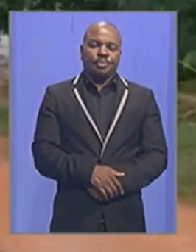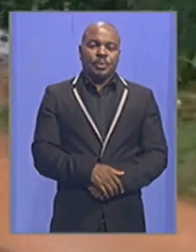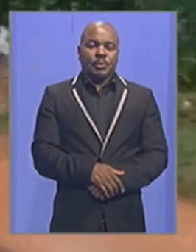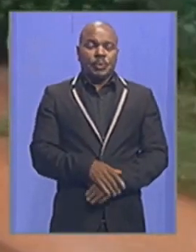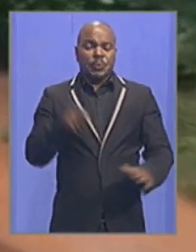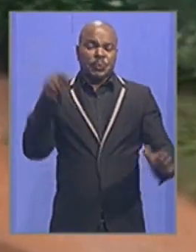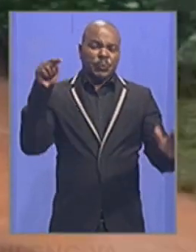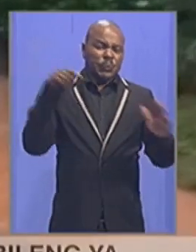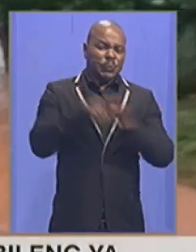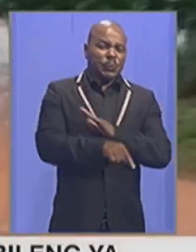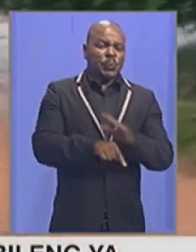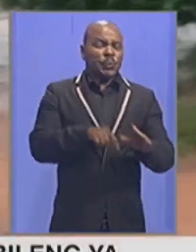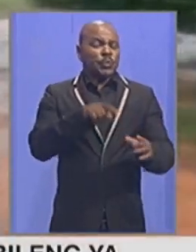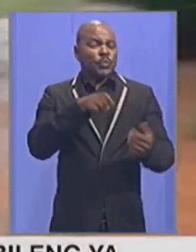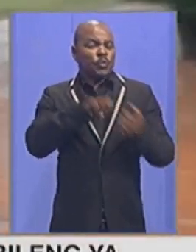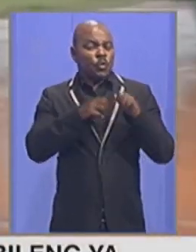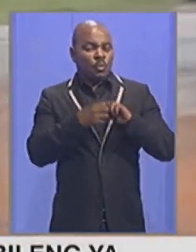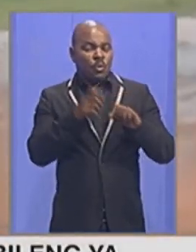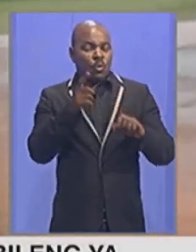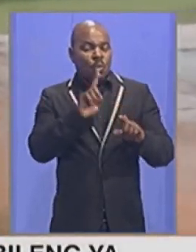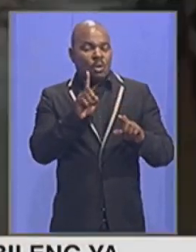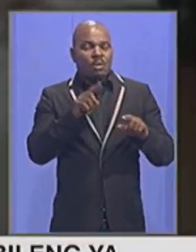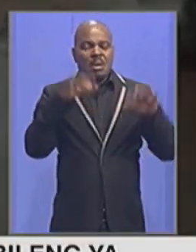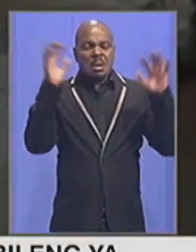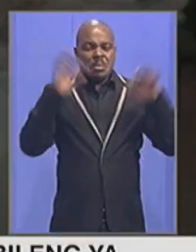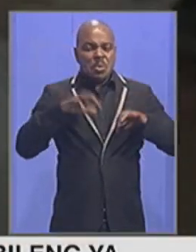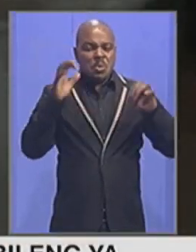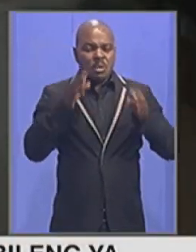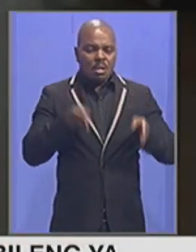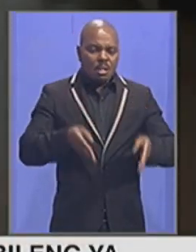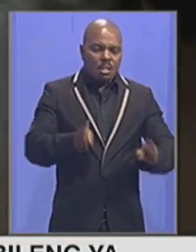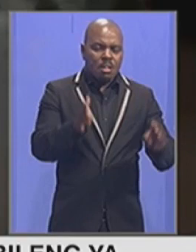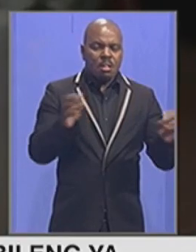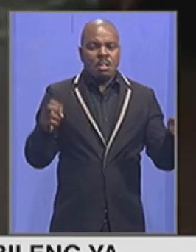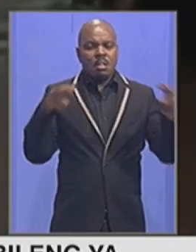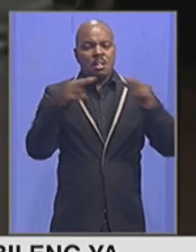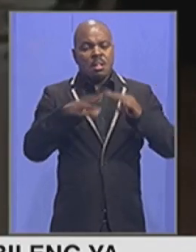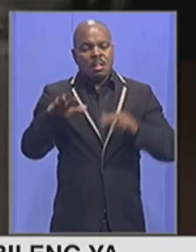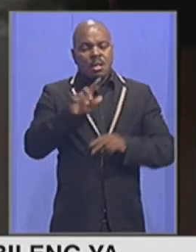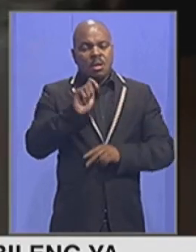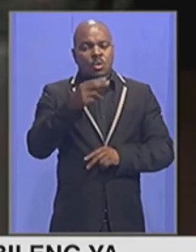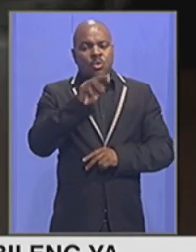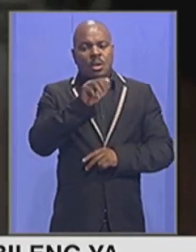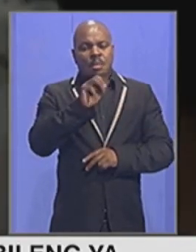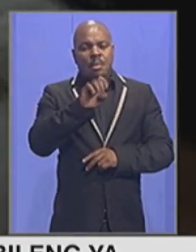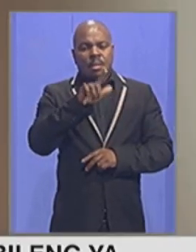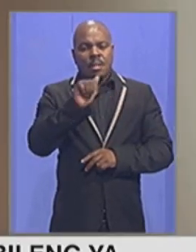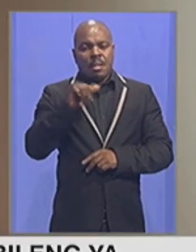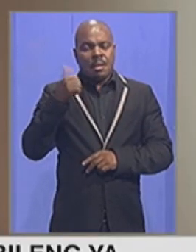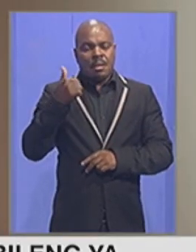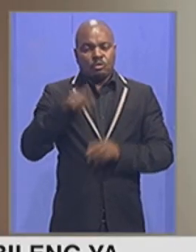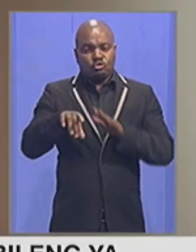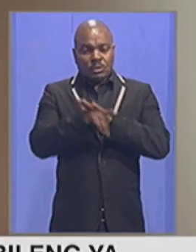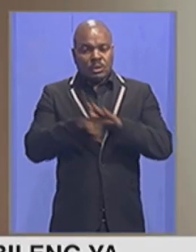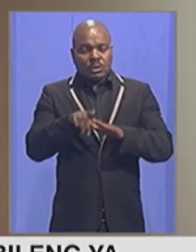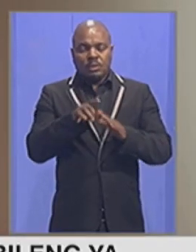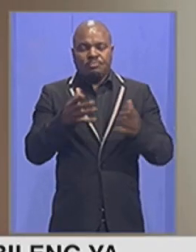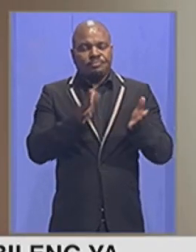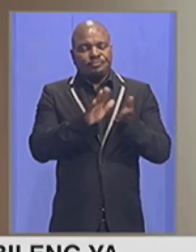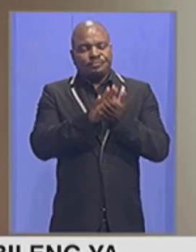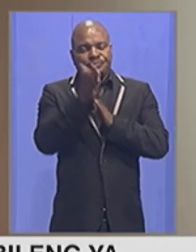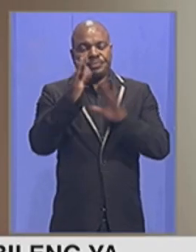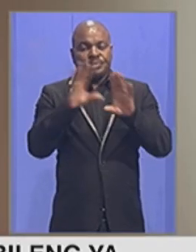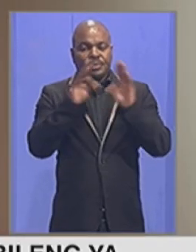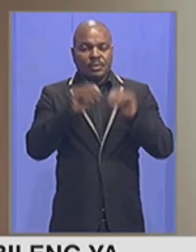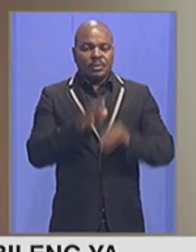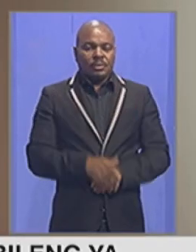Ditshenyegelo tse di bakilweng ke go tsorotla ga pula, ditsela le maborogo kwa mmasepaleng selegae wa Thulamela di gogotswe ke merwalela. The heavy rains has affected